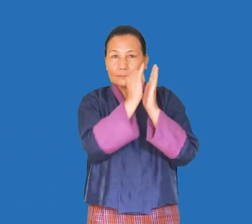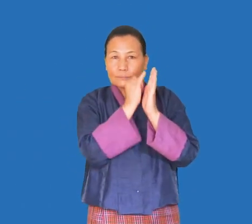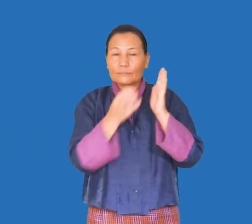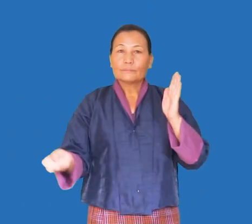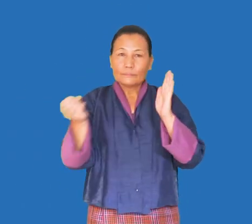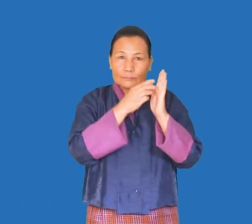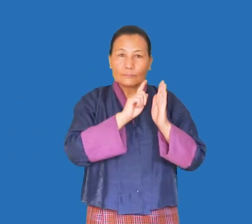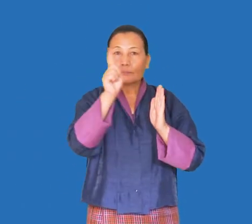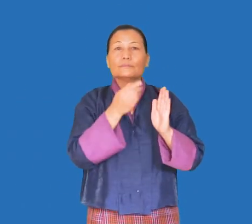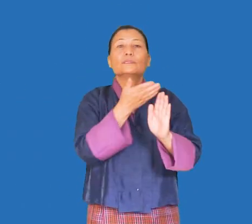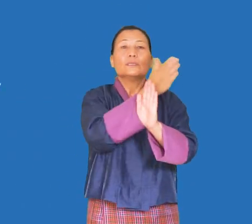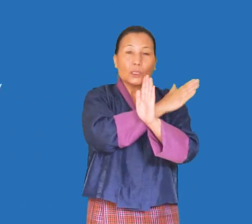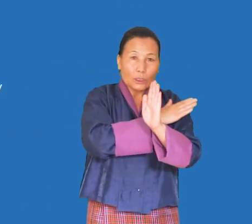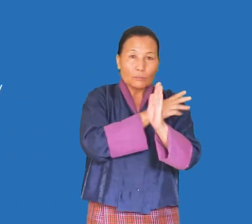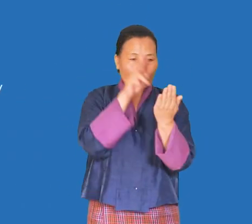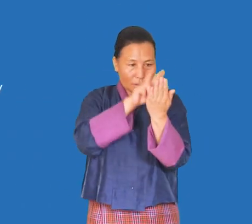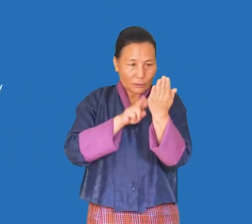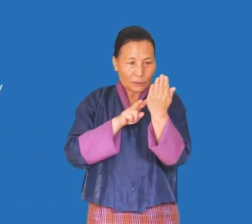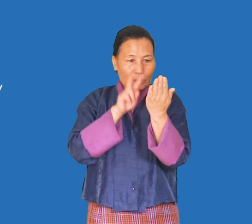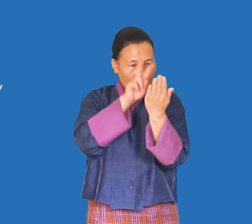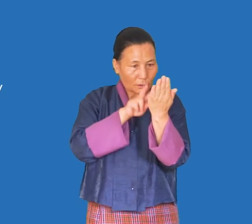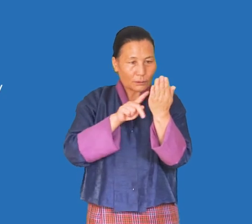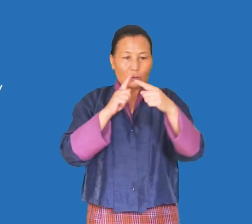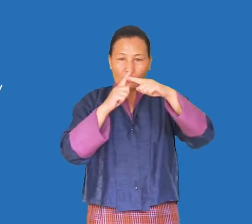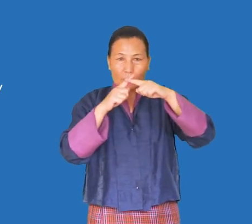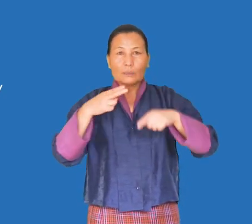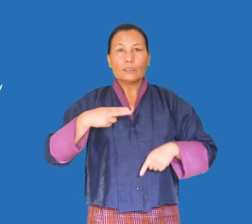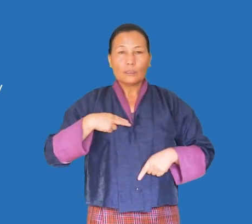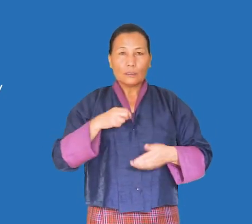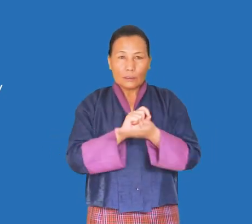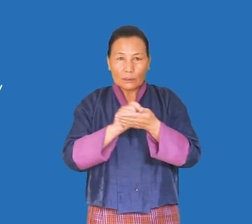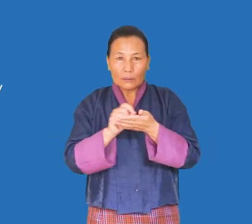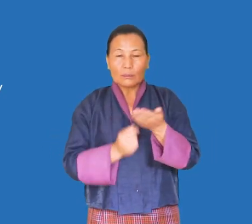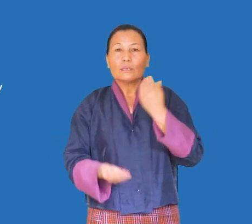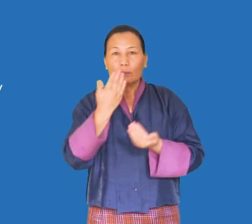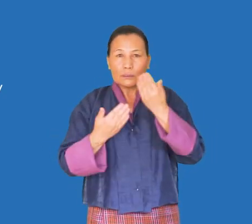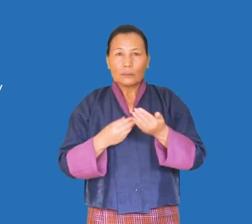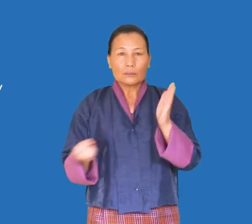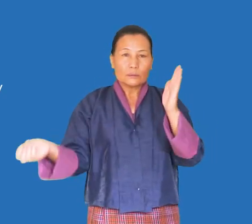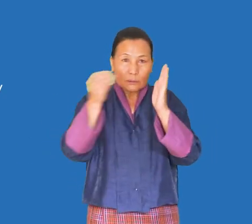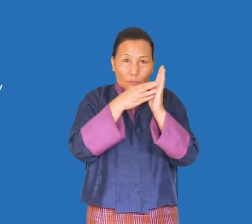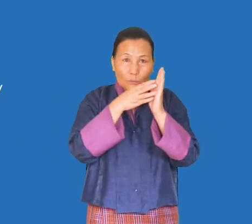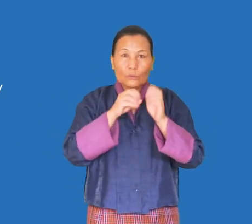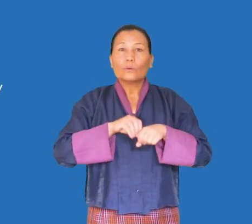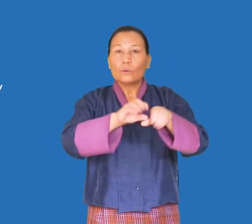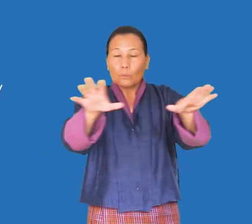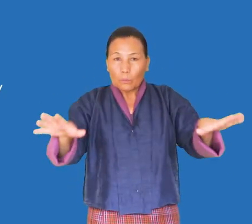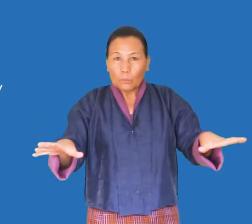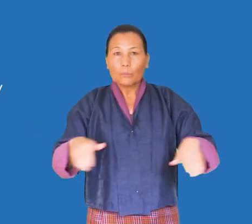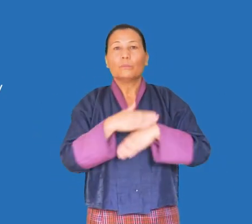First, check all your posts. Correct your mistakes. Correct them promptly.